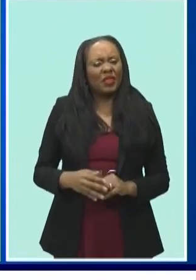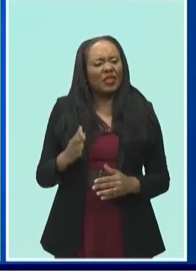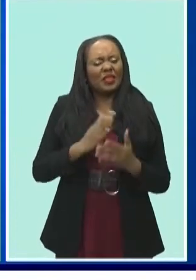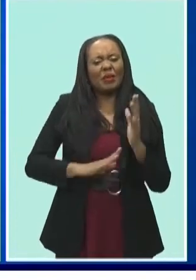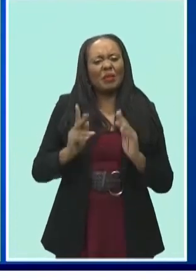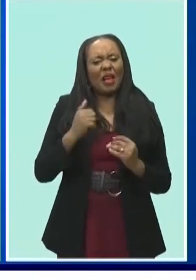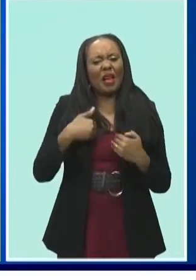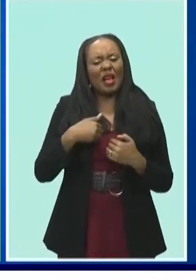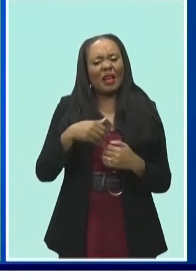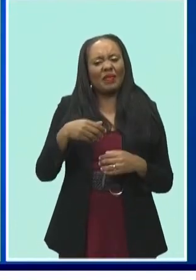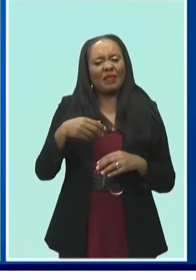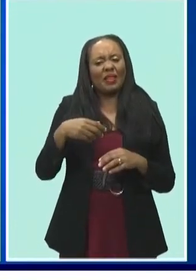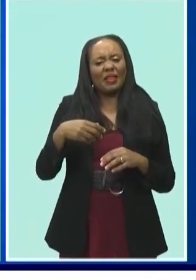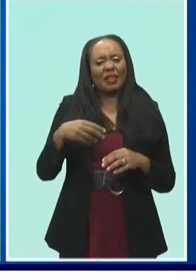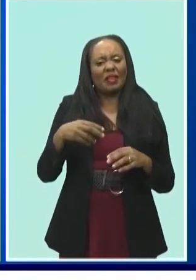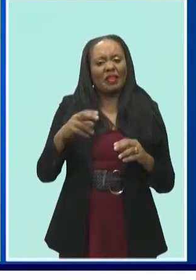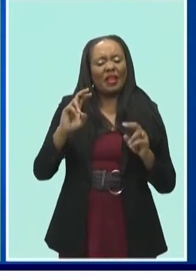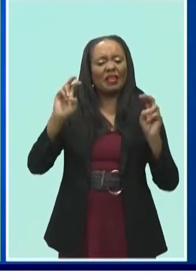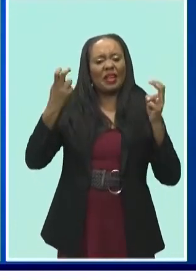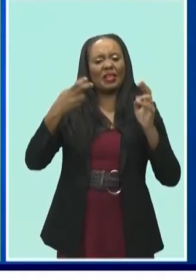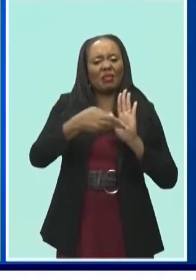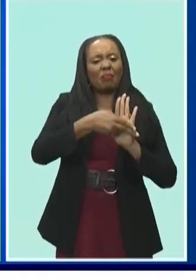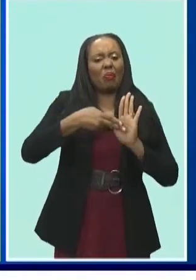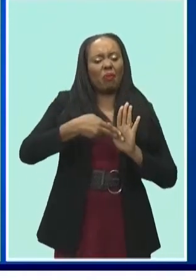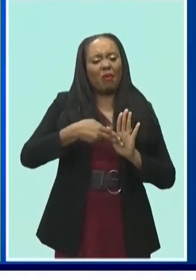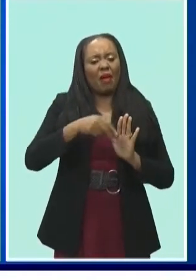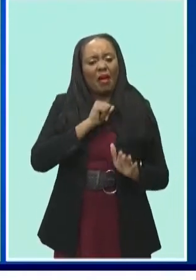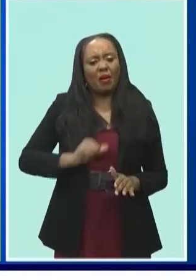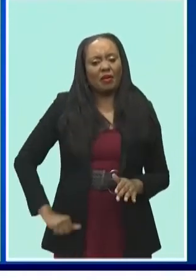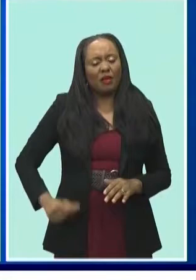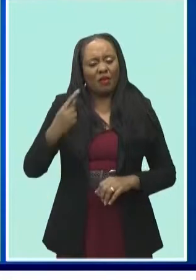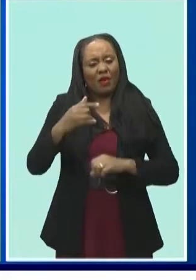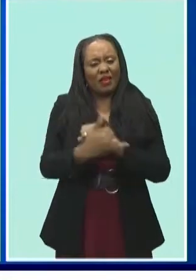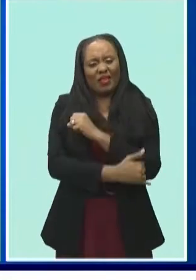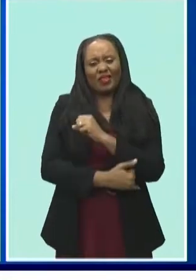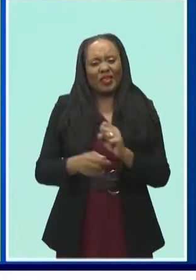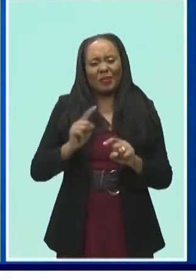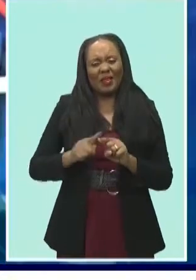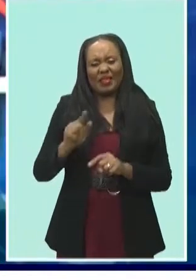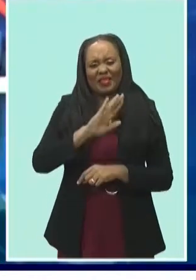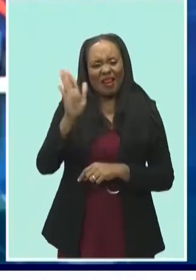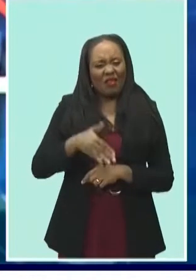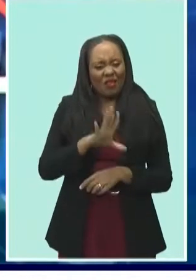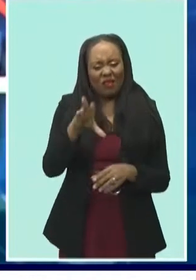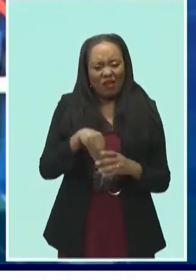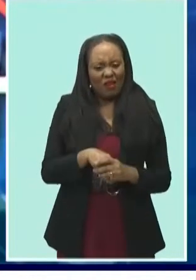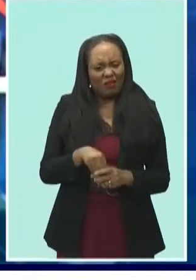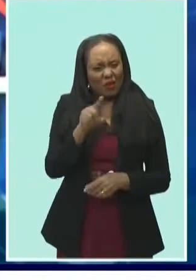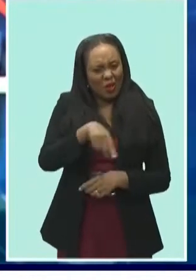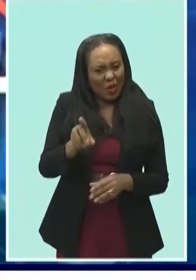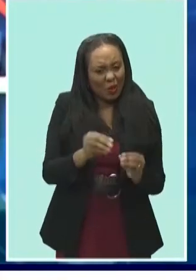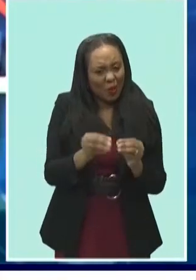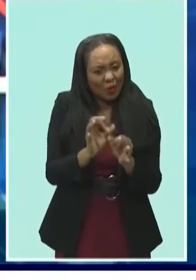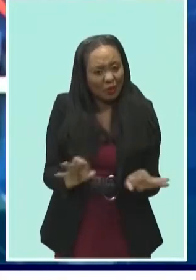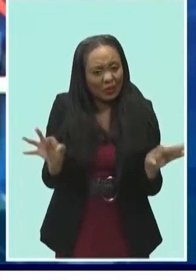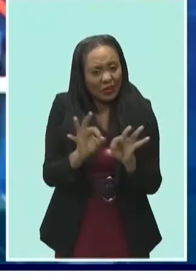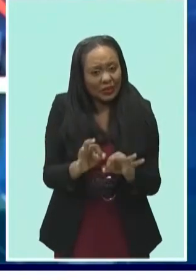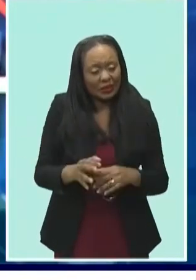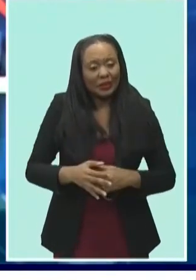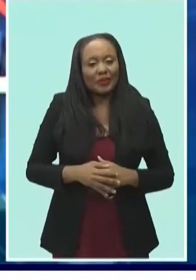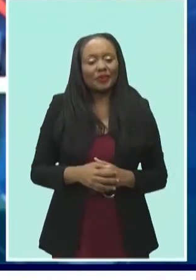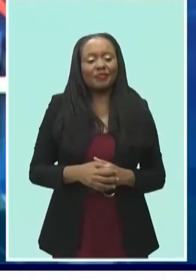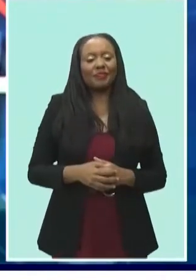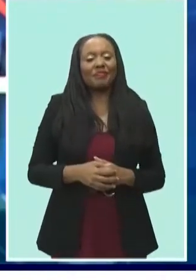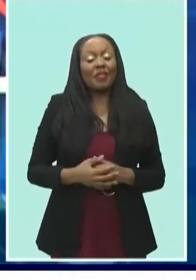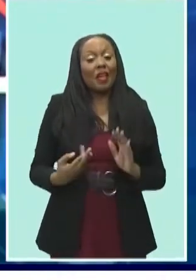styled and paid as ambassadors for the country. Meanwhile, President of the Caribbean Hotel and Tourism